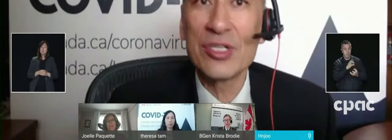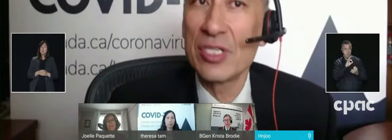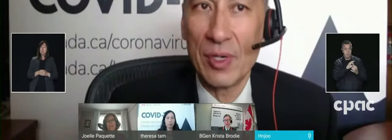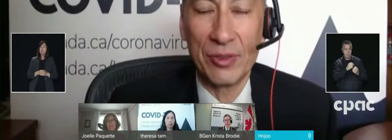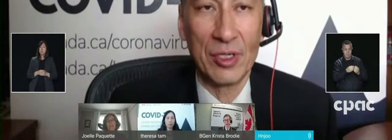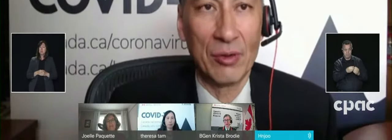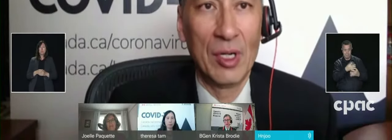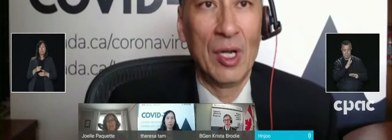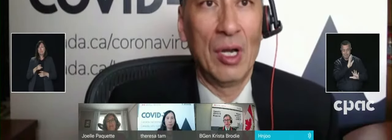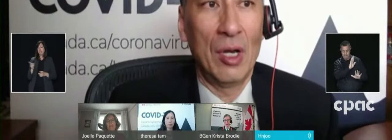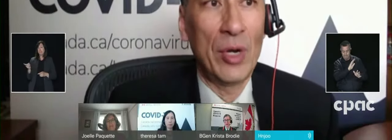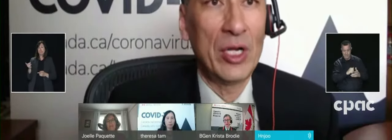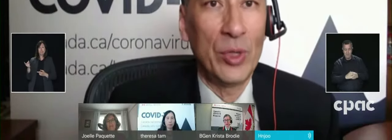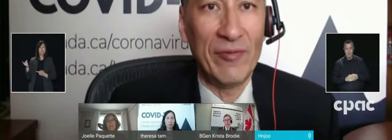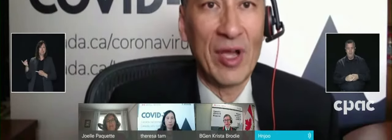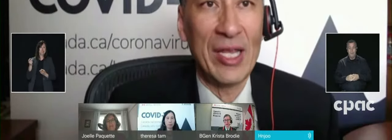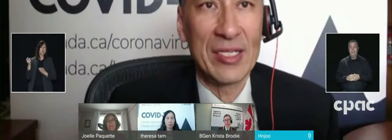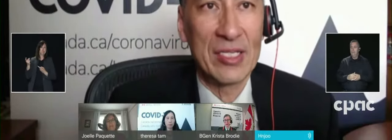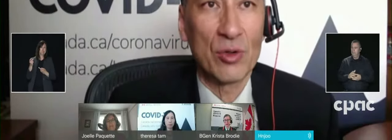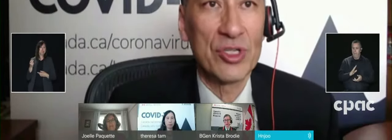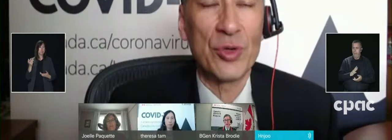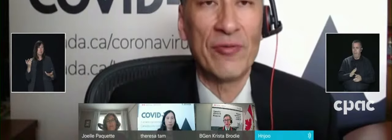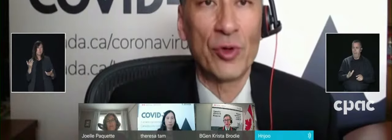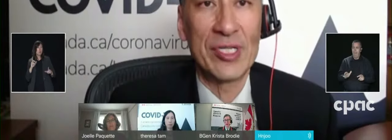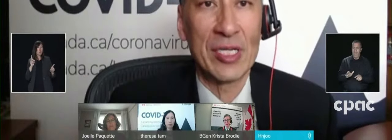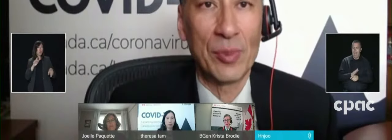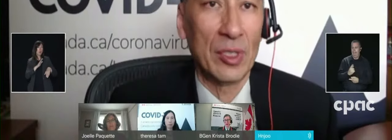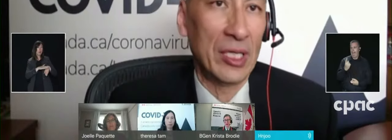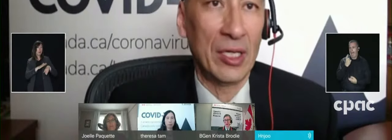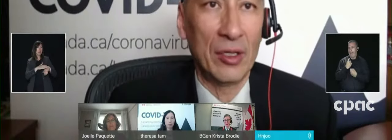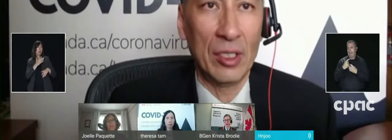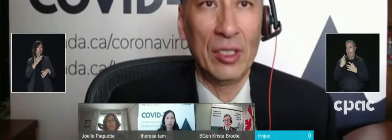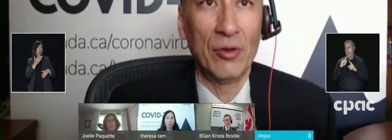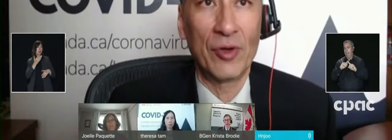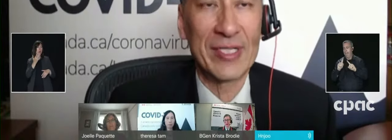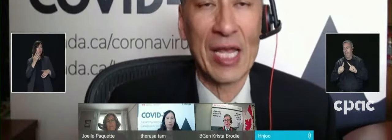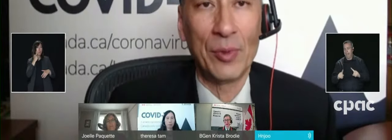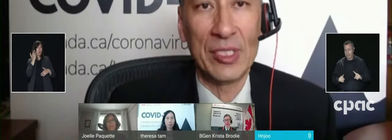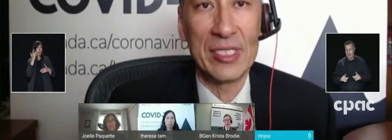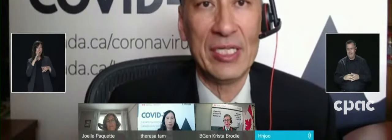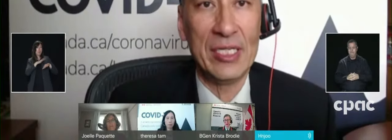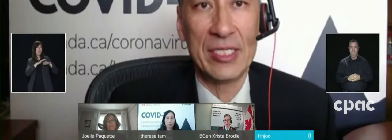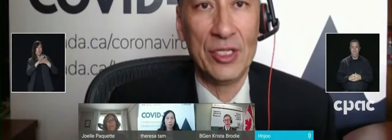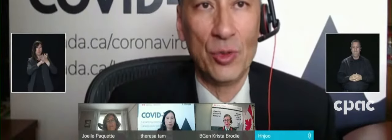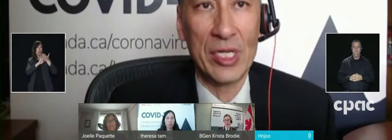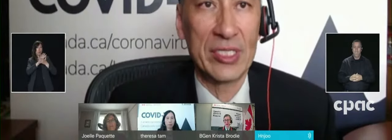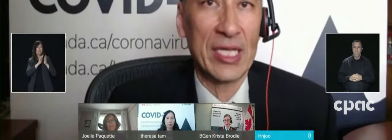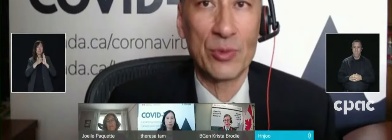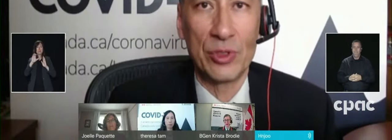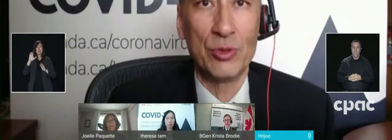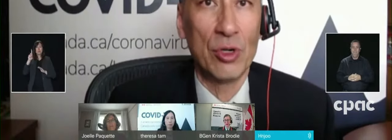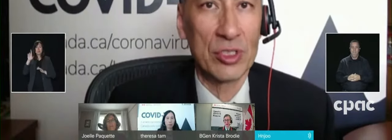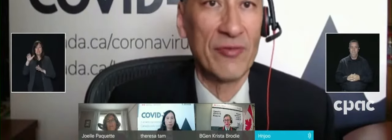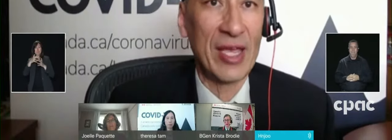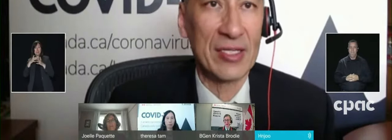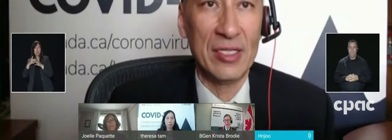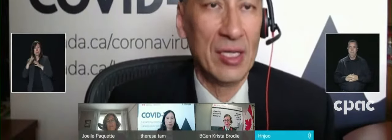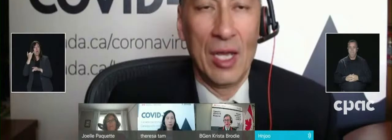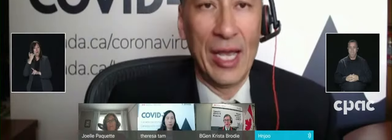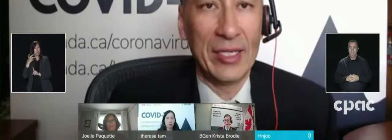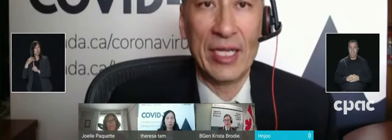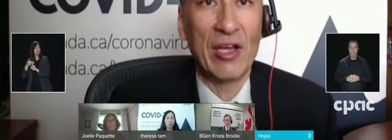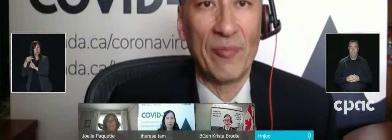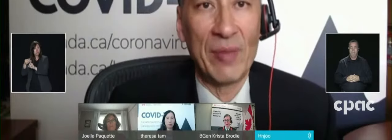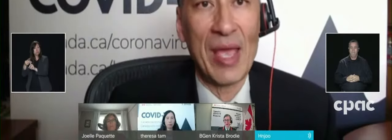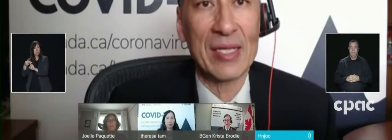getting these questions about, why don't we have guidance that's so straightforward and simple? Like, for example, the CDC in the U.S., yes, with 2 doses of